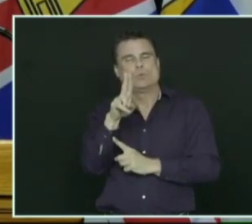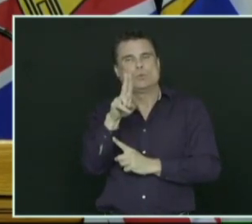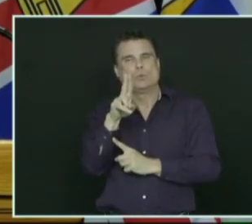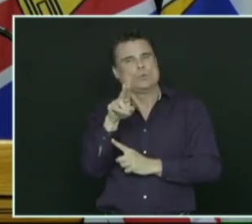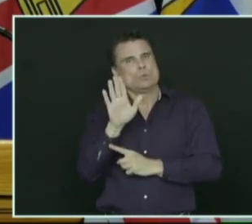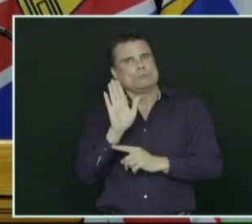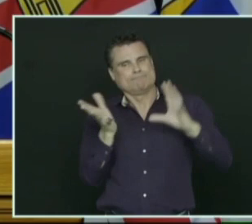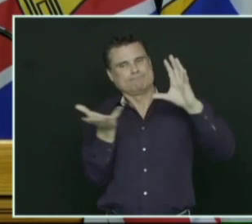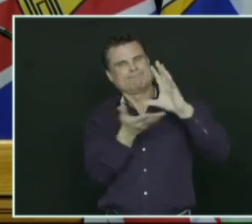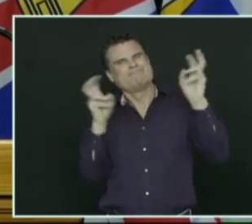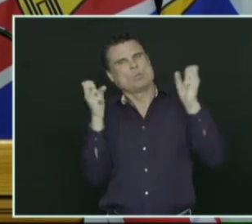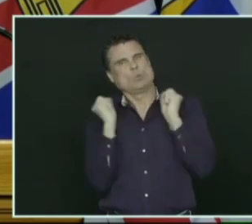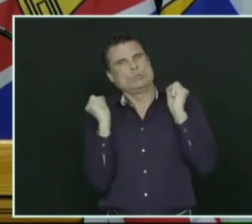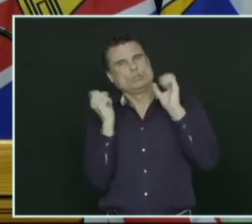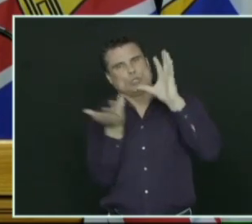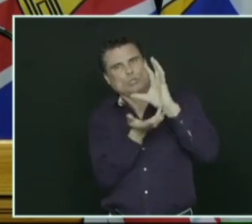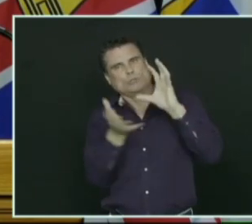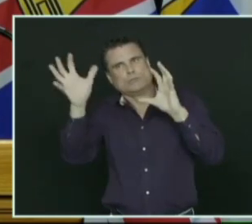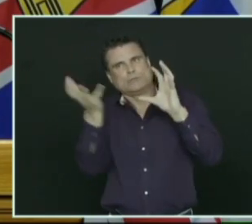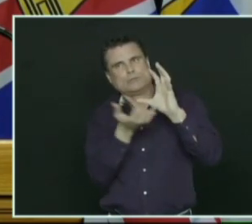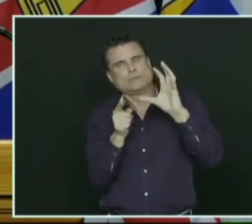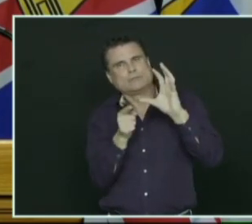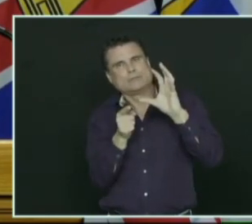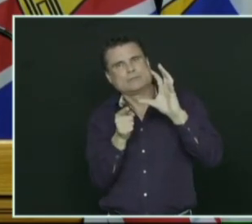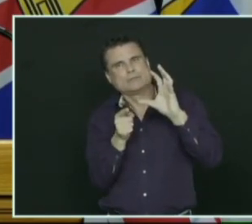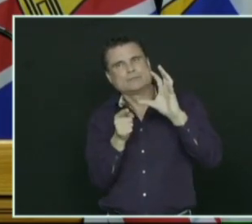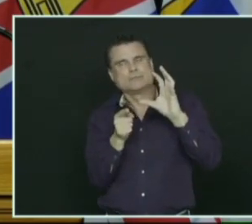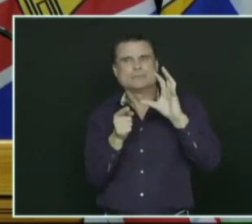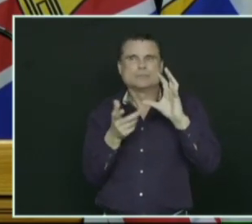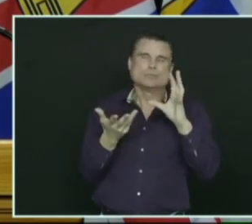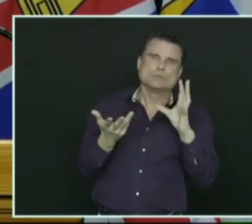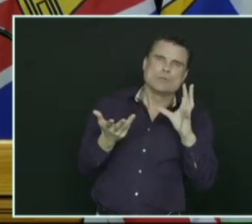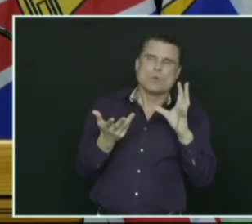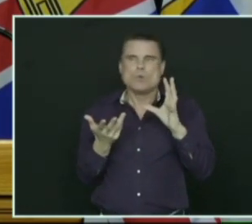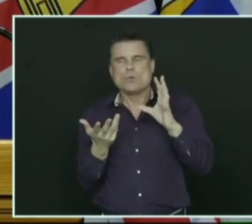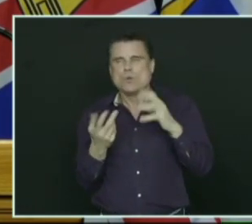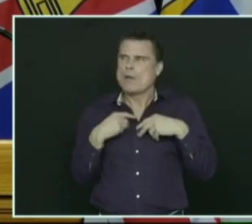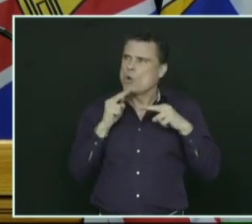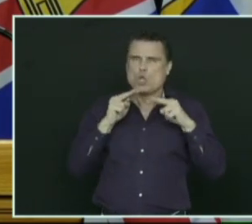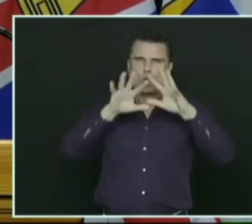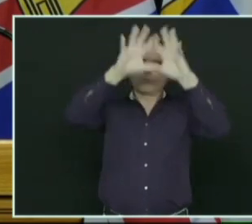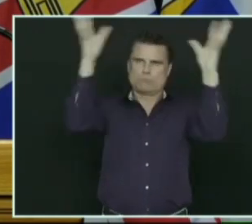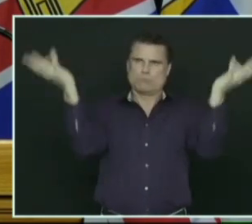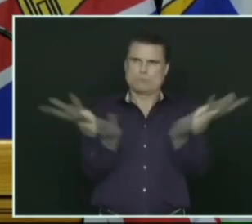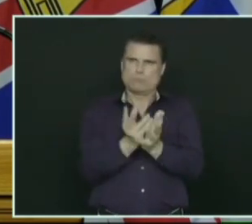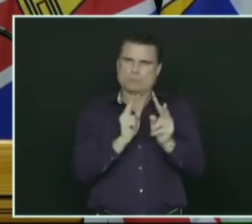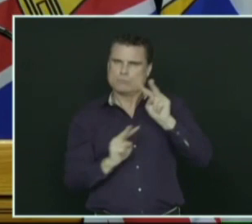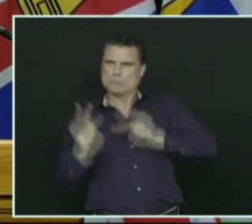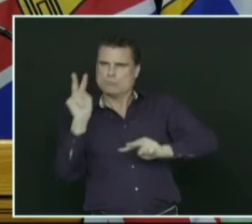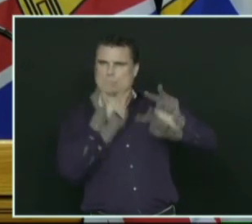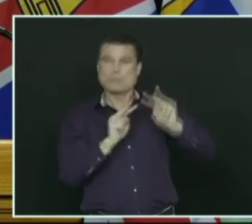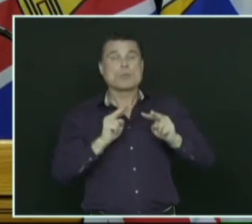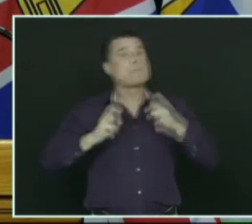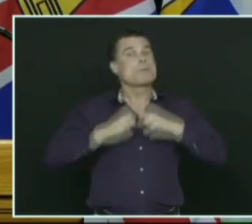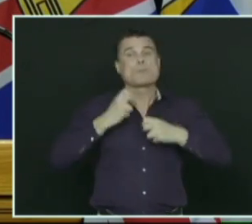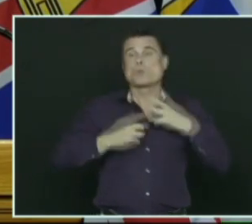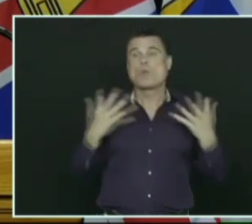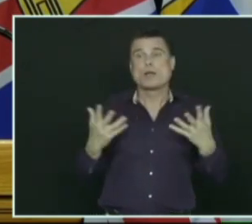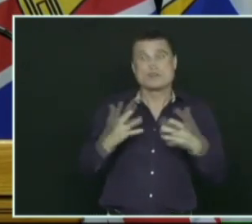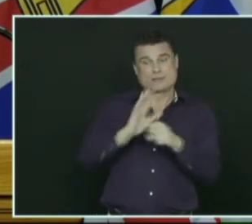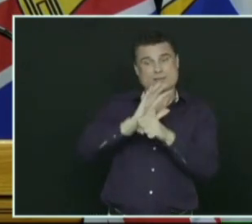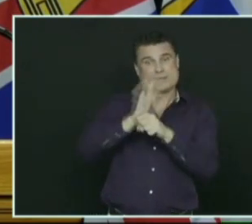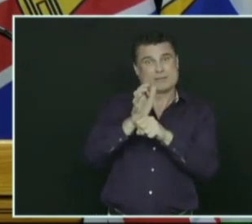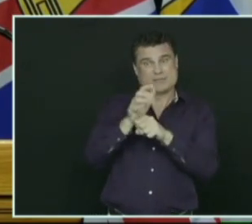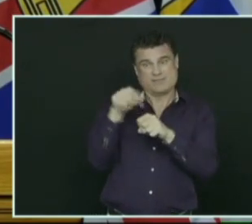the DNA, or the RNA in this case, of the virus that we're looking at. So we do have, we have our labs are doing